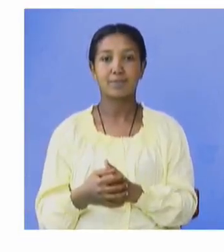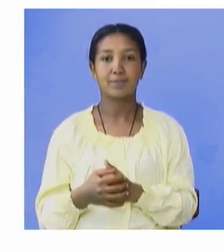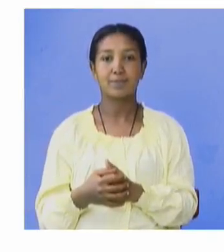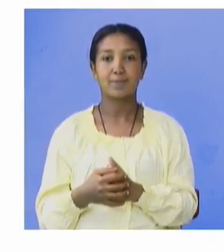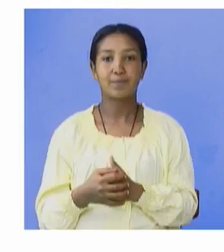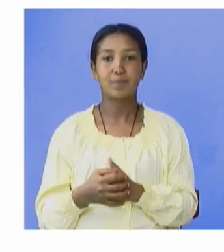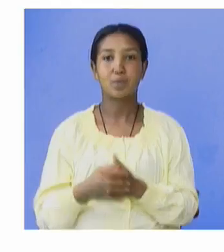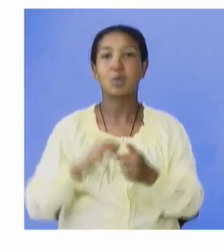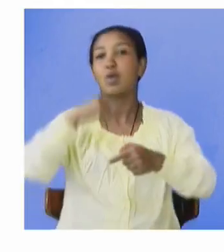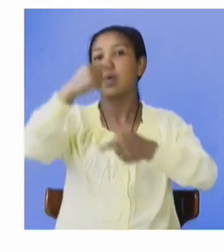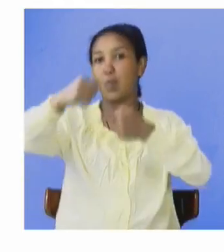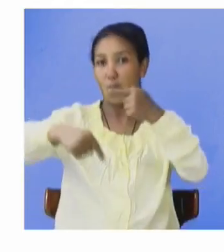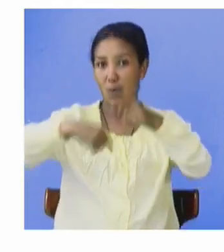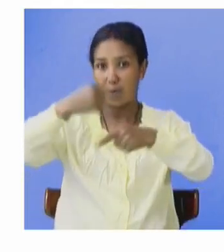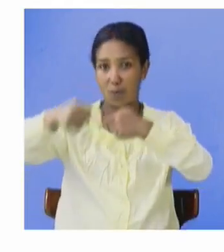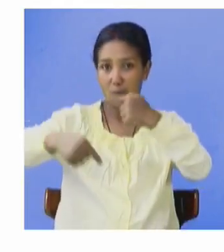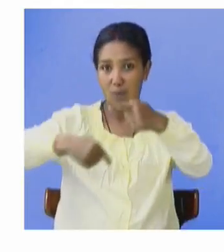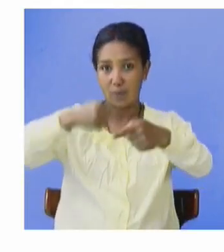go